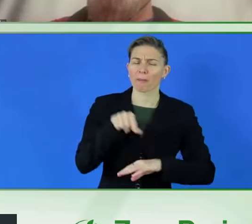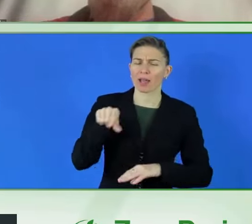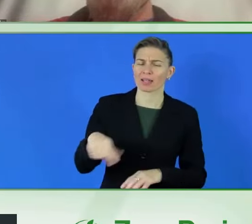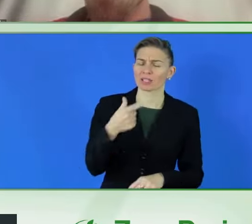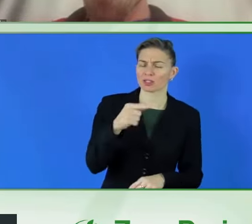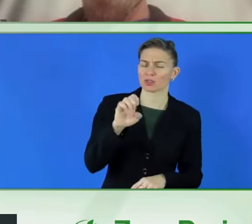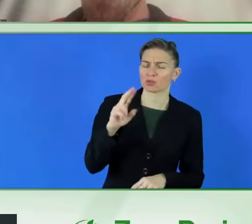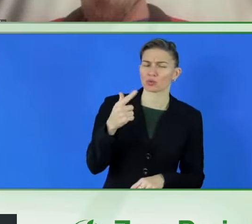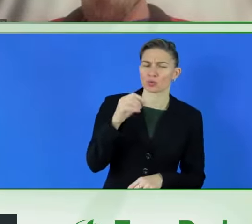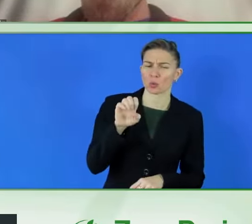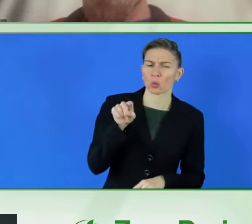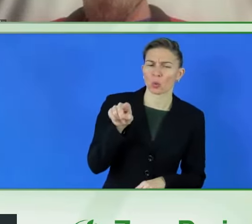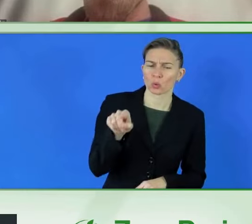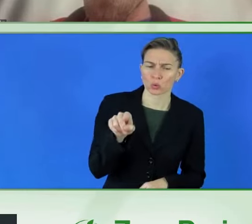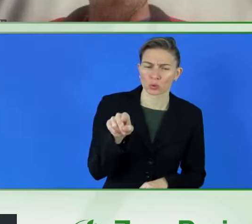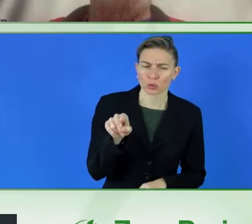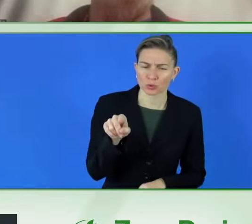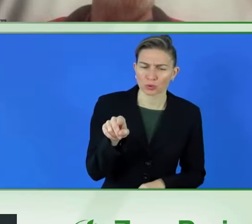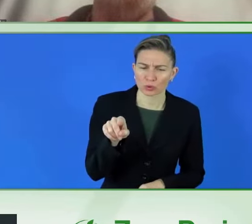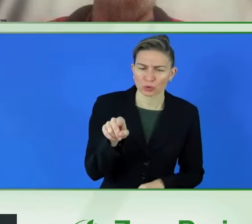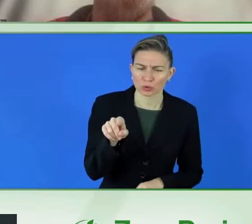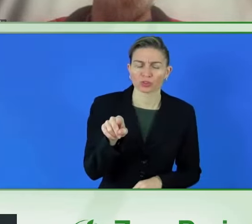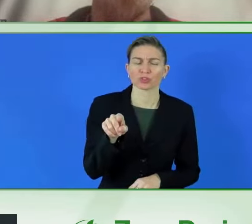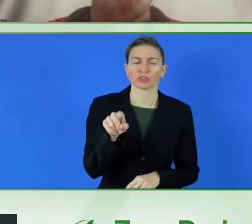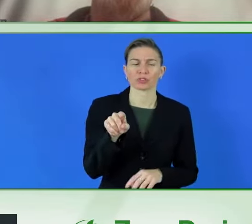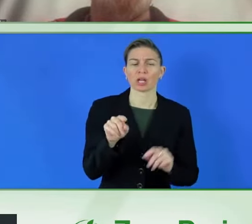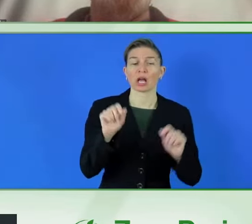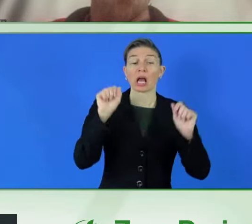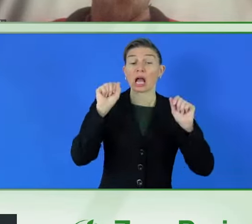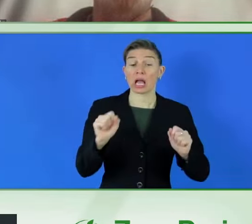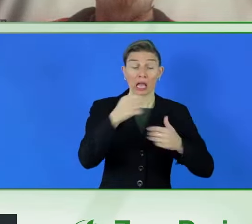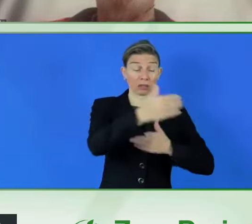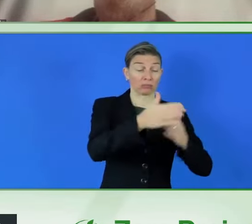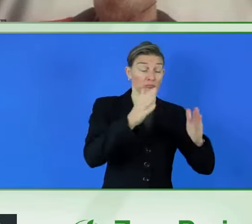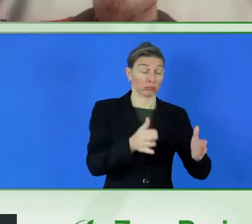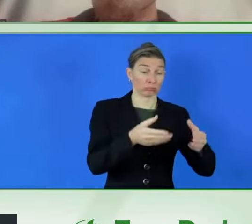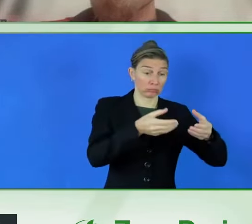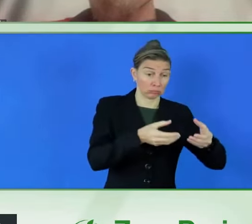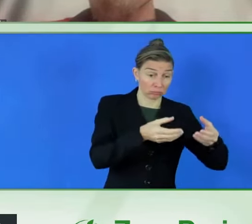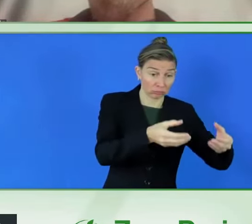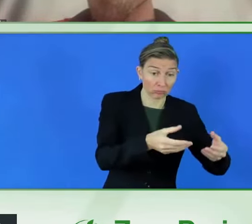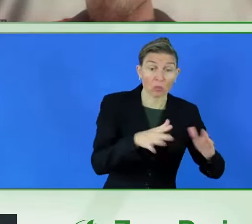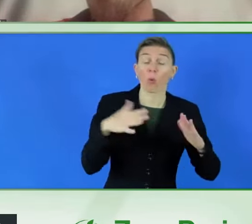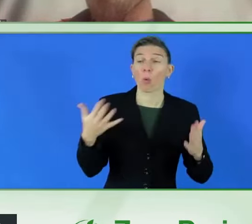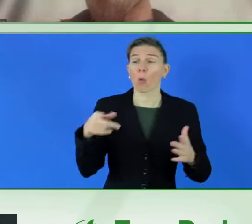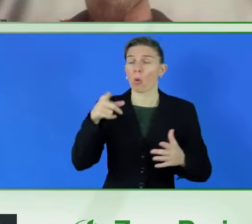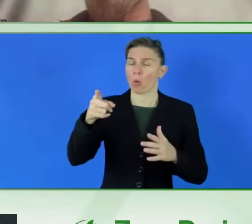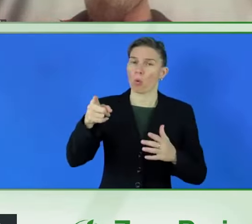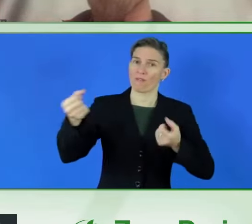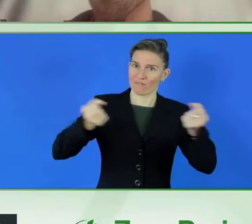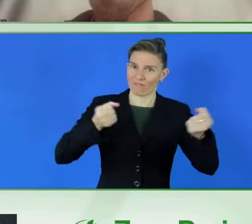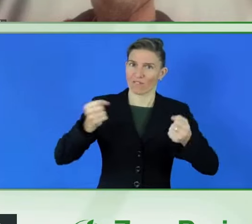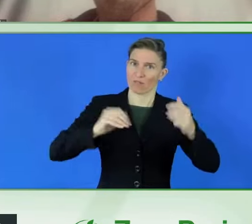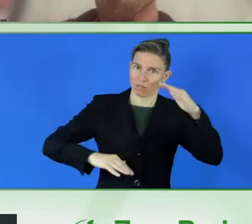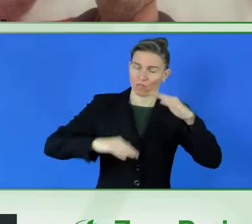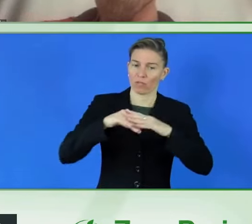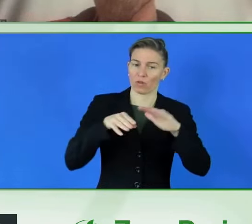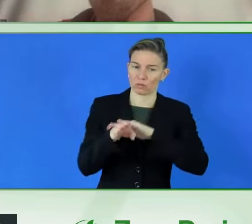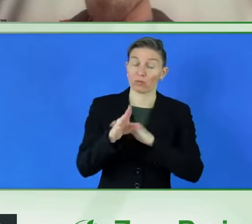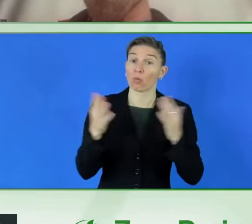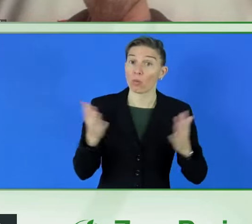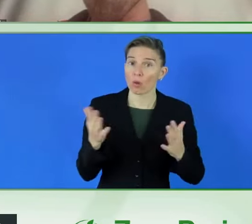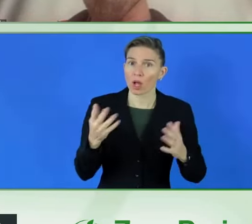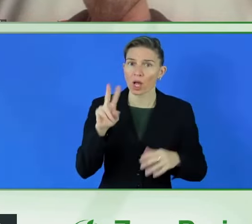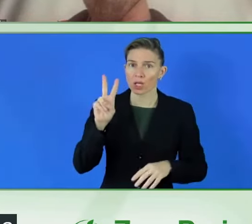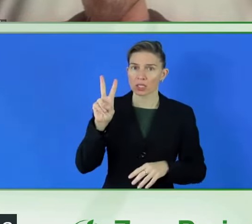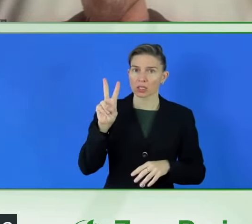is either a kit or it could be a fully developed vehicle. It's a double ramp, so the ramp comes out